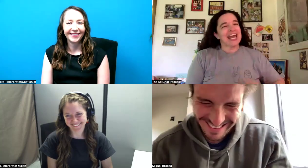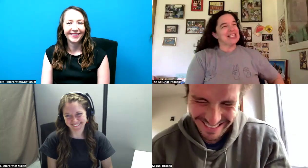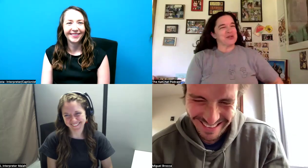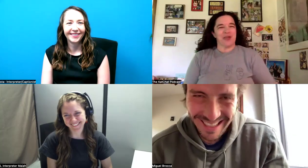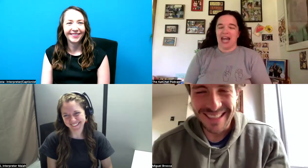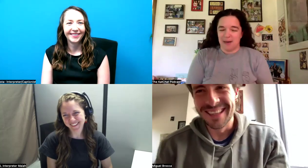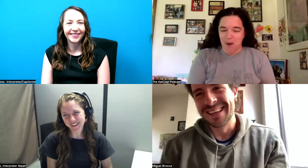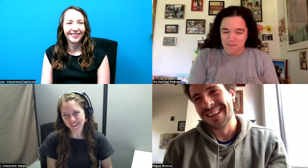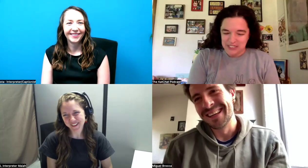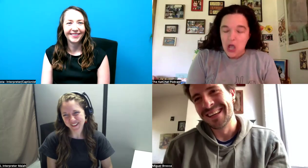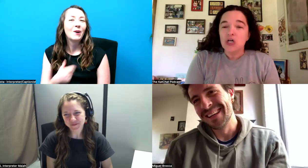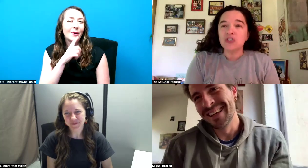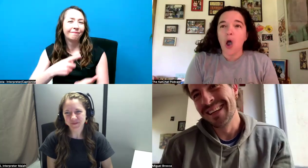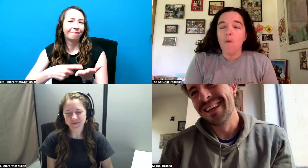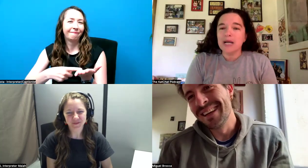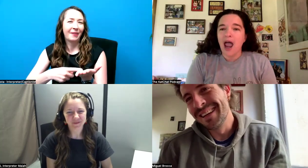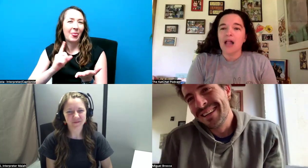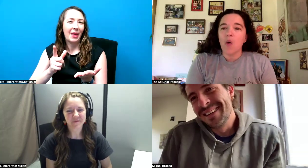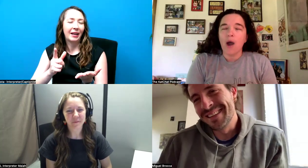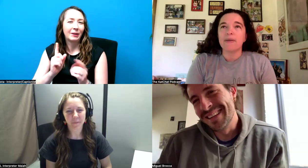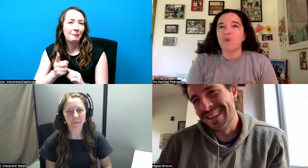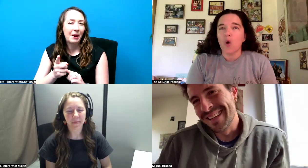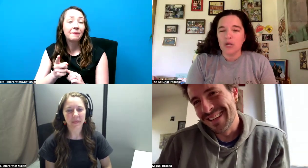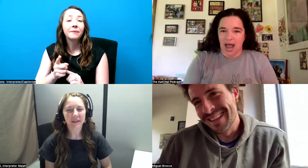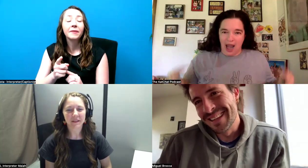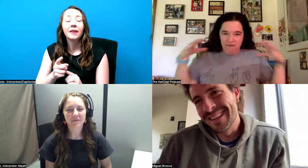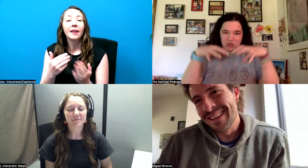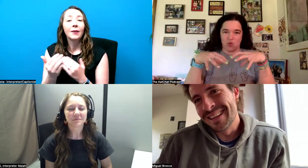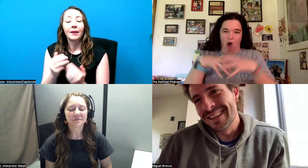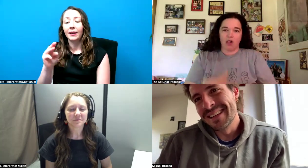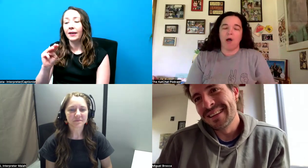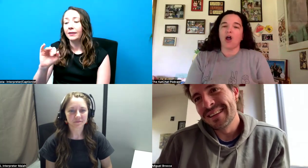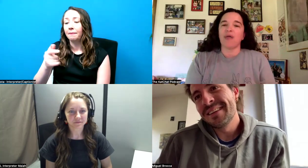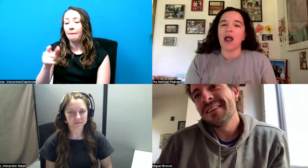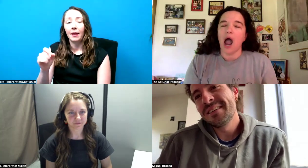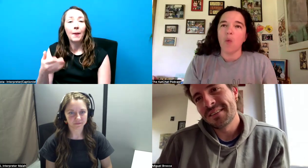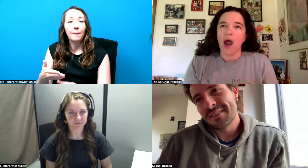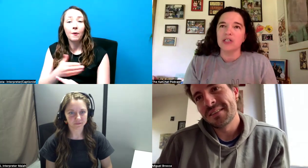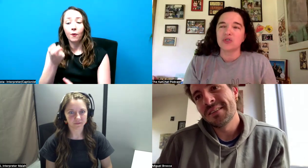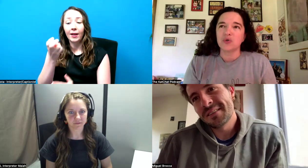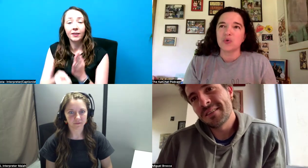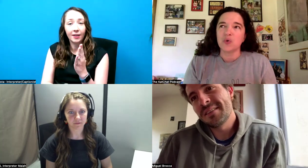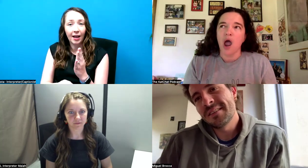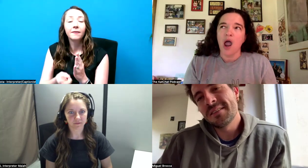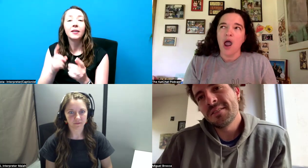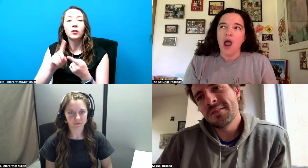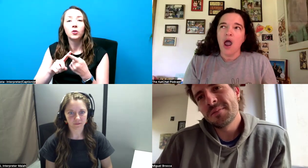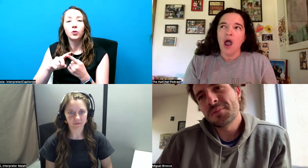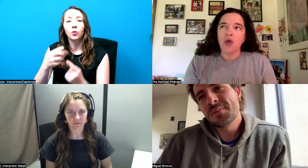We will get into that in a moment. So, because I want, before we dive into the Hallmark thing, I wanted